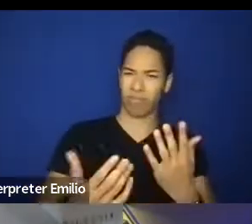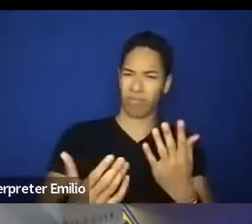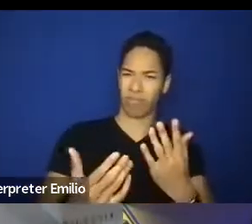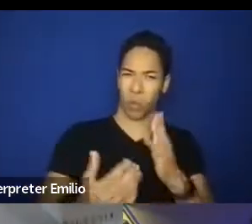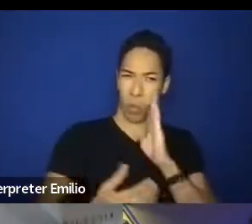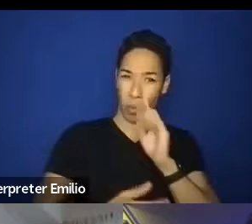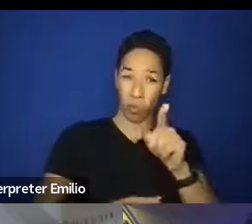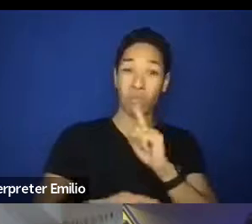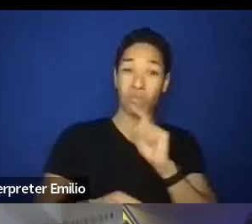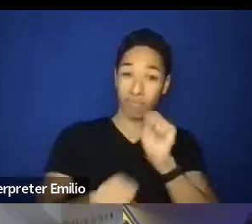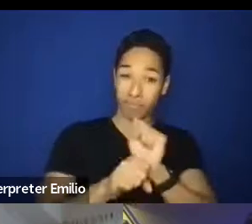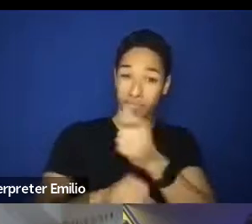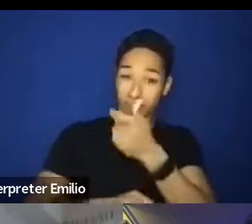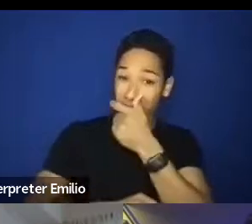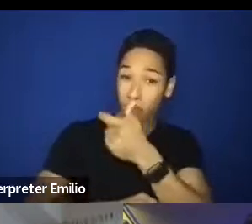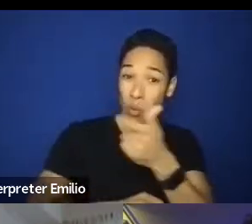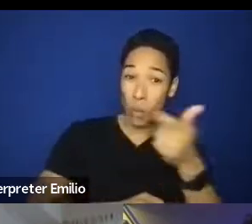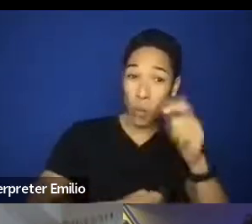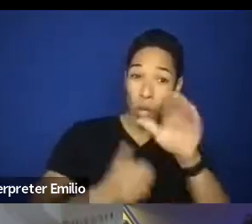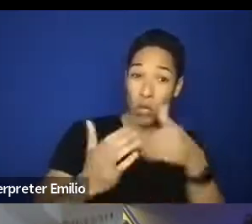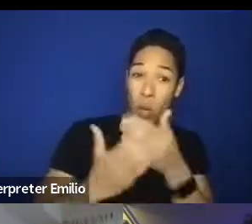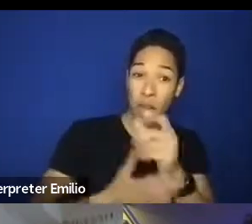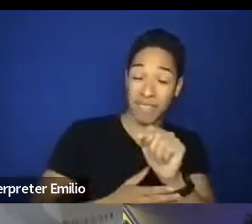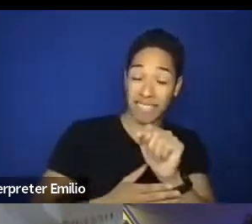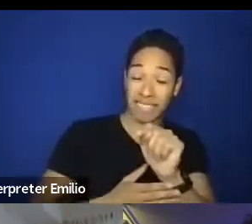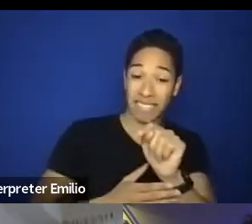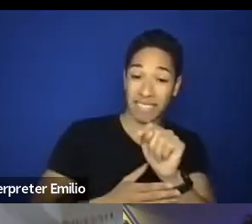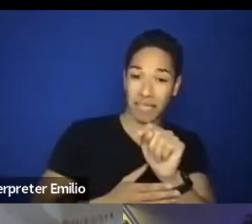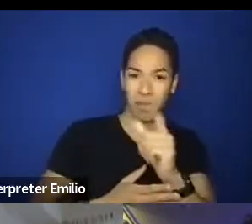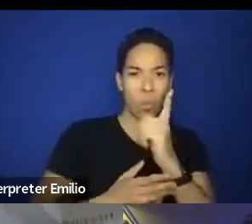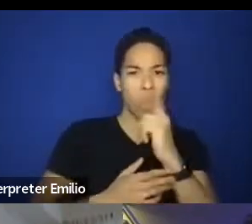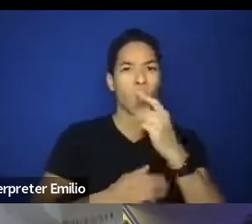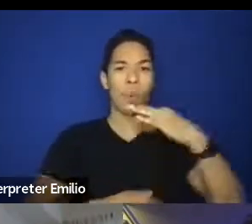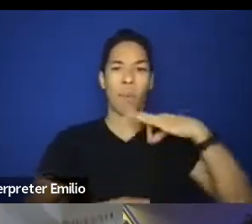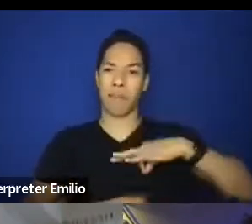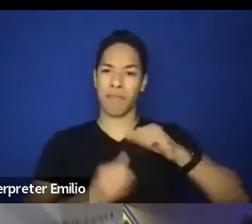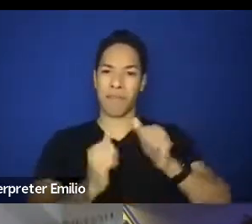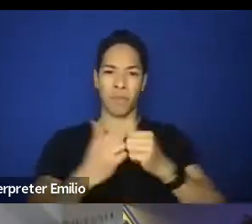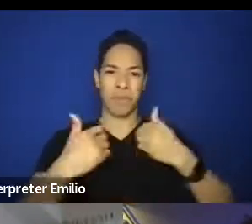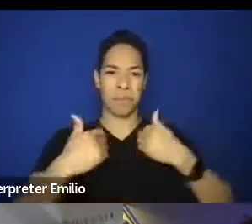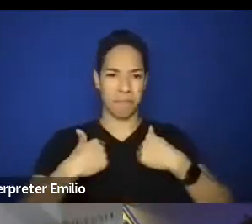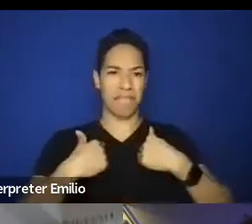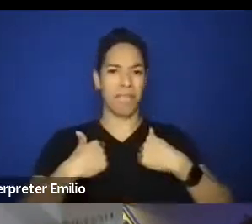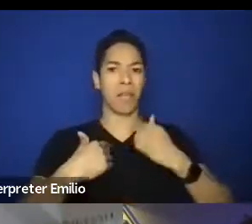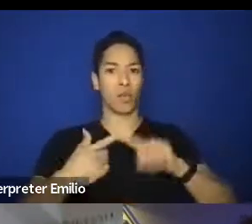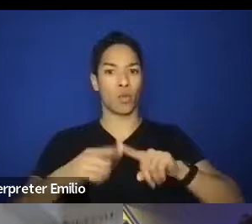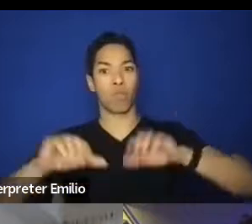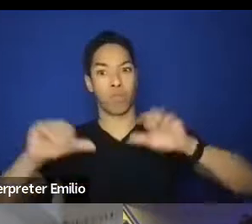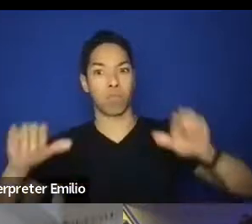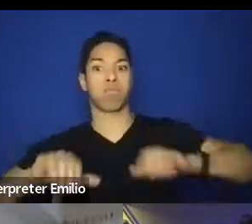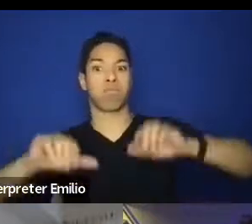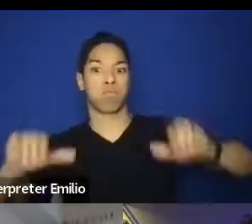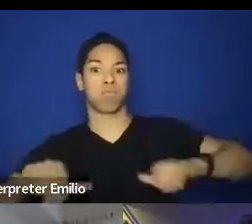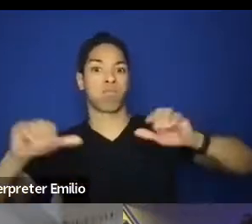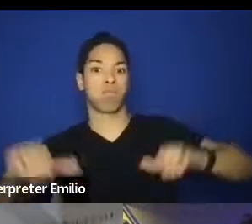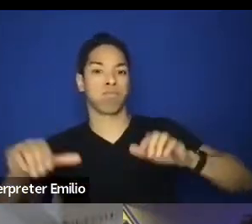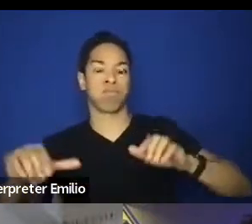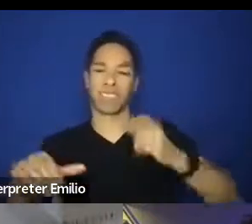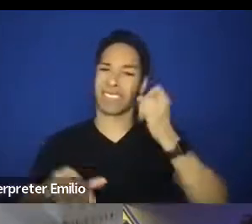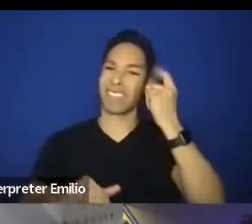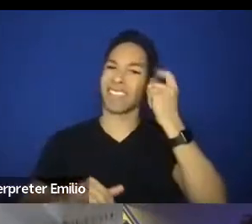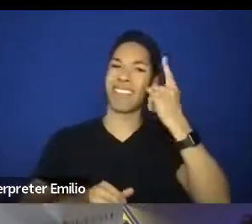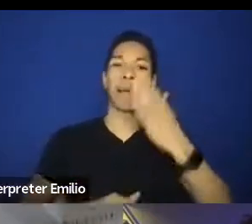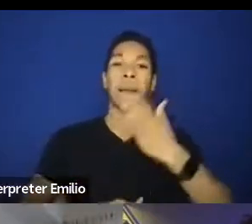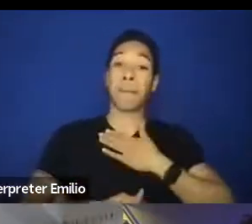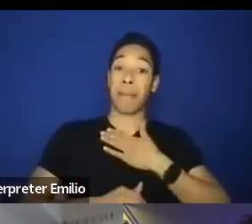And who is it serving for you to have me learn all of this, film all of this, when in reality, my experience as a caster, the